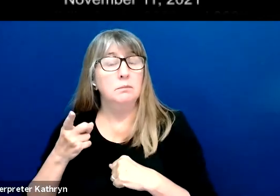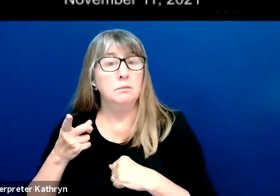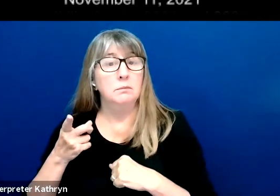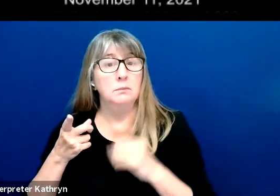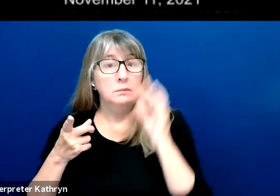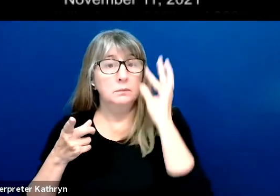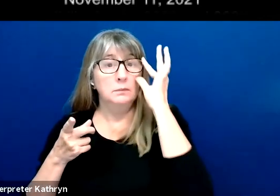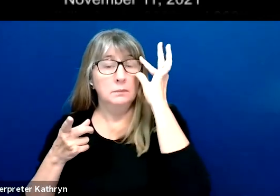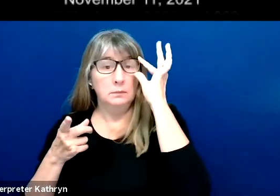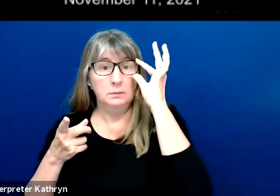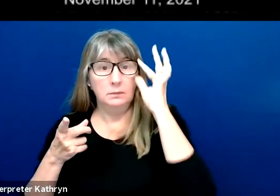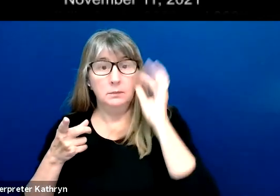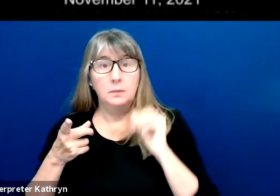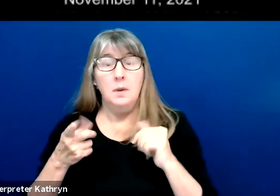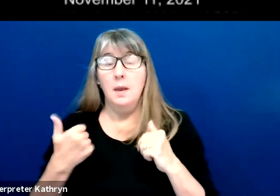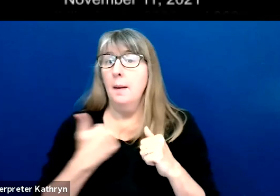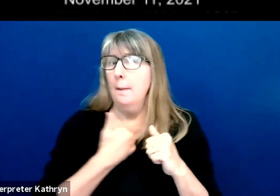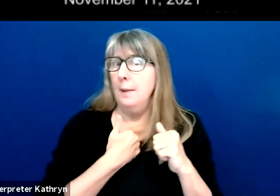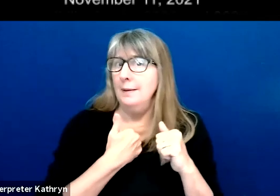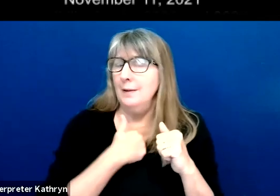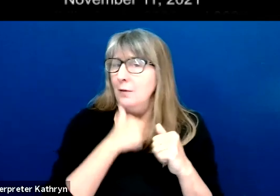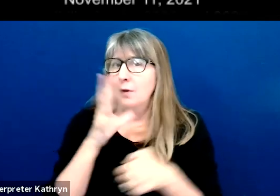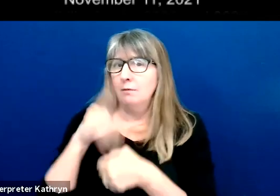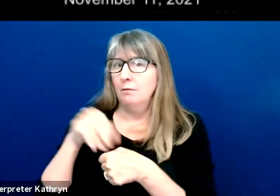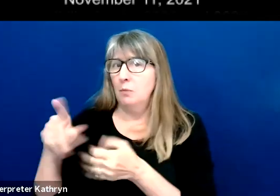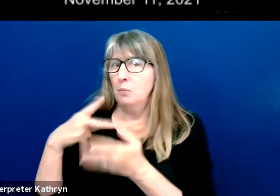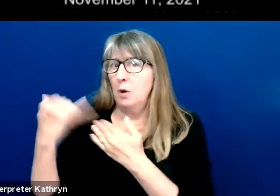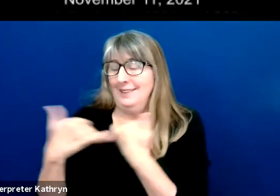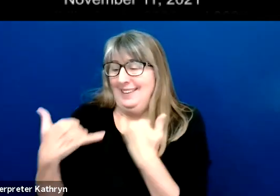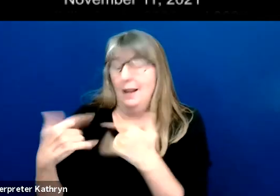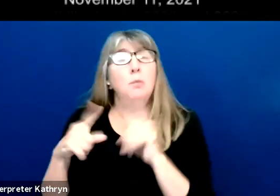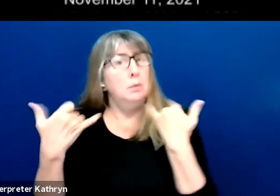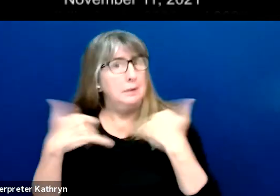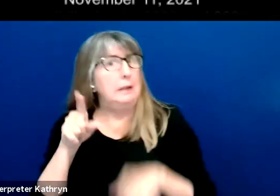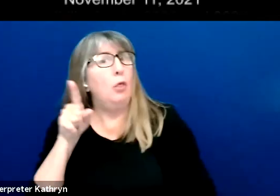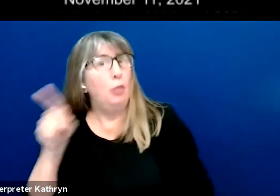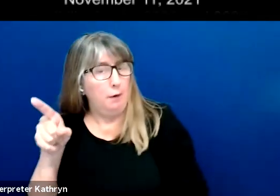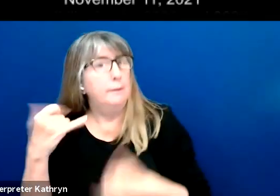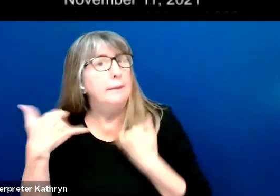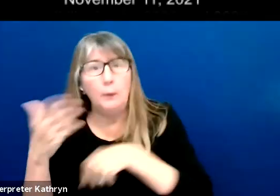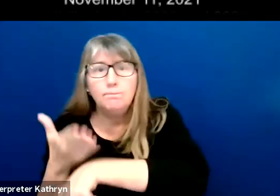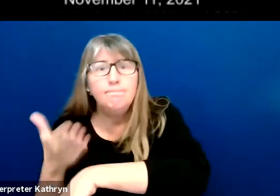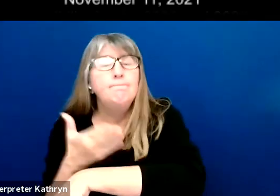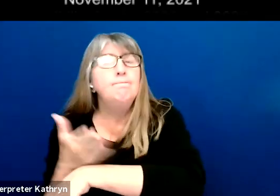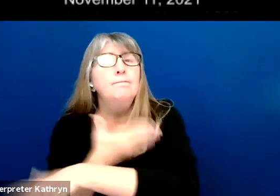it's still, I'm no longer sort of on the project, but it's still being maintained by Smith Kettlewell. It is being used